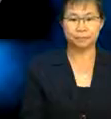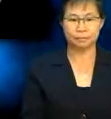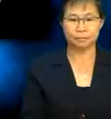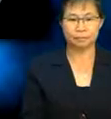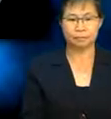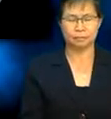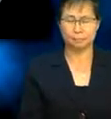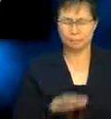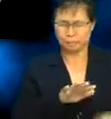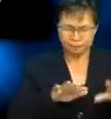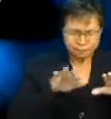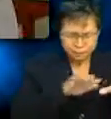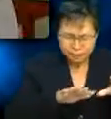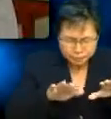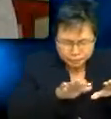Blur?